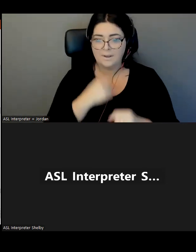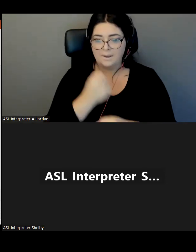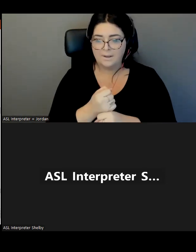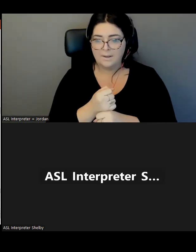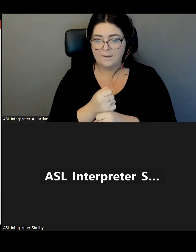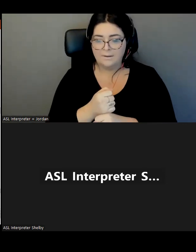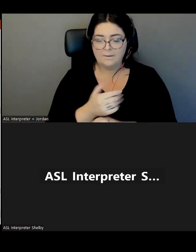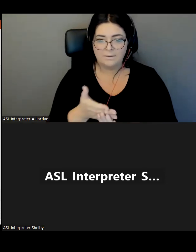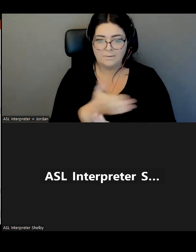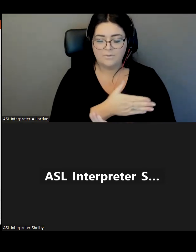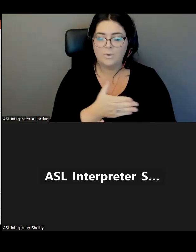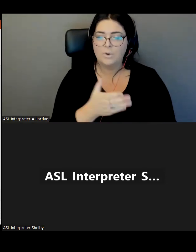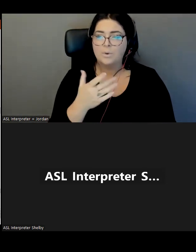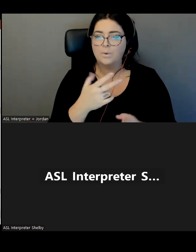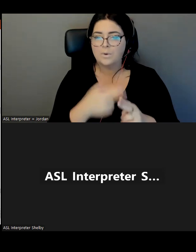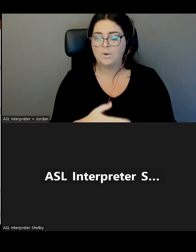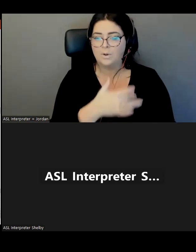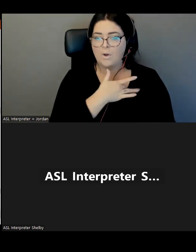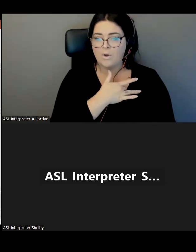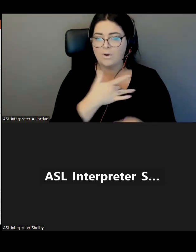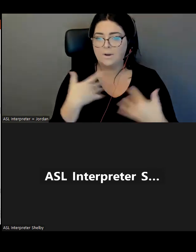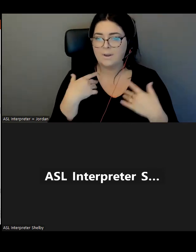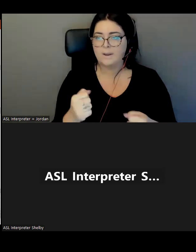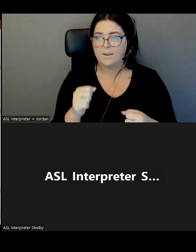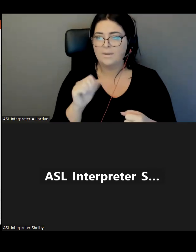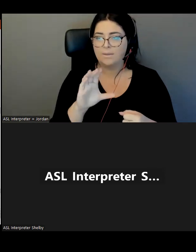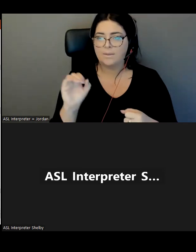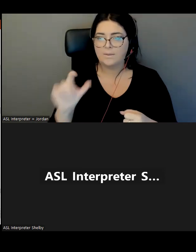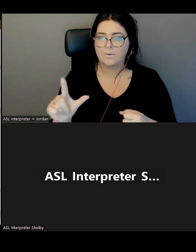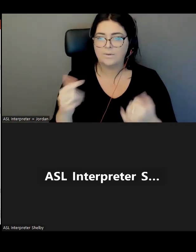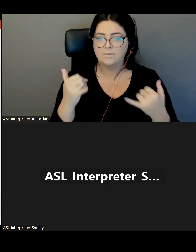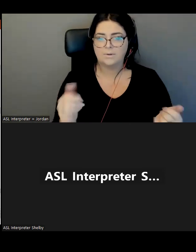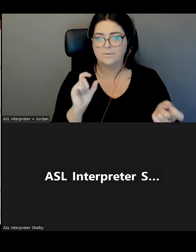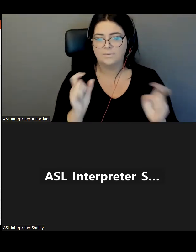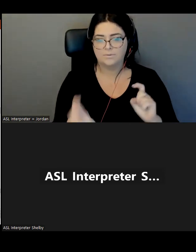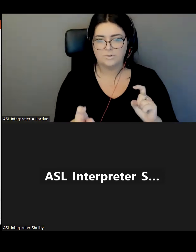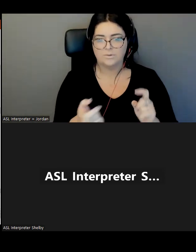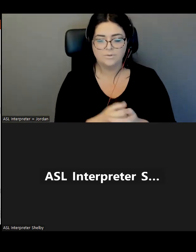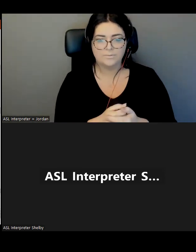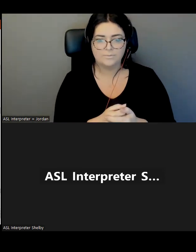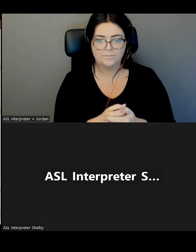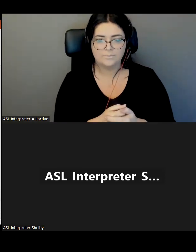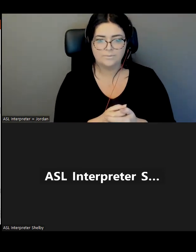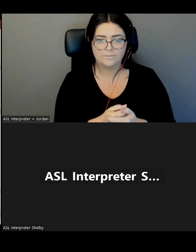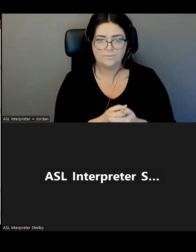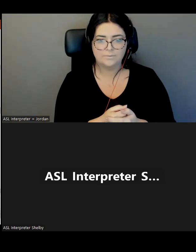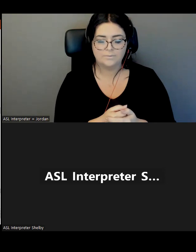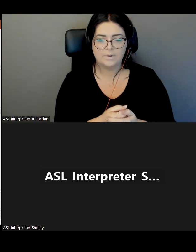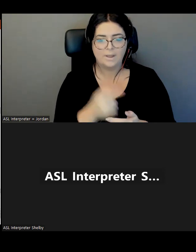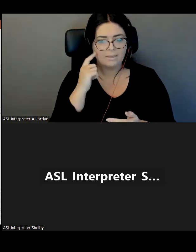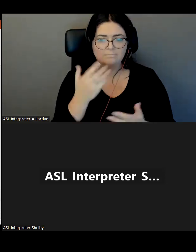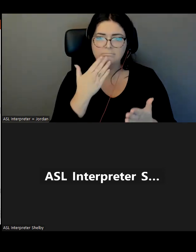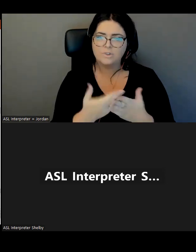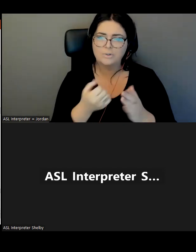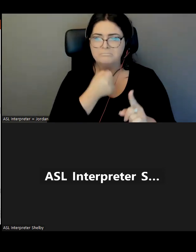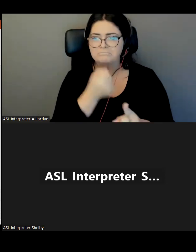before that, we were actually Heart Health Coalition. So it's longer than that. And we like to think that, you know, we've had an impact on improving